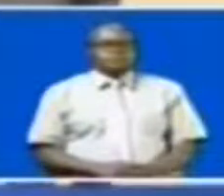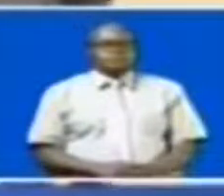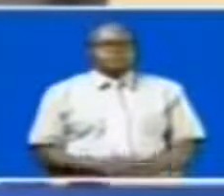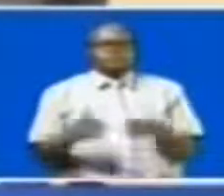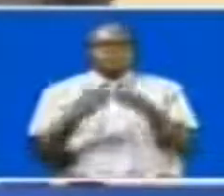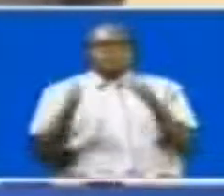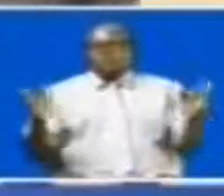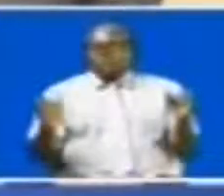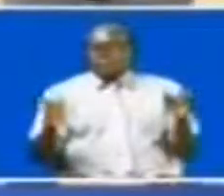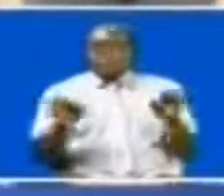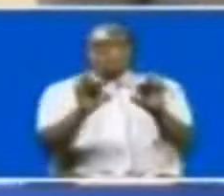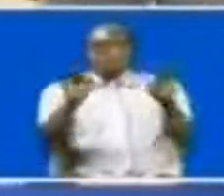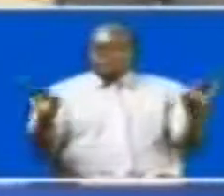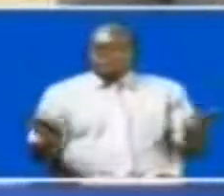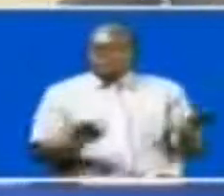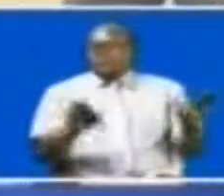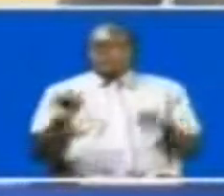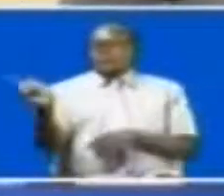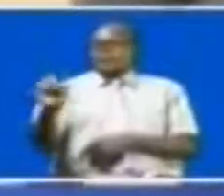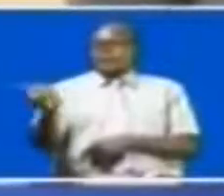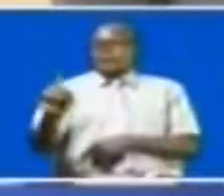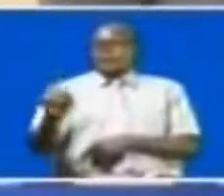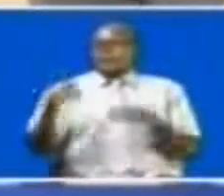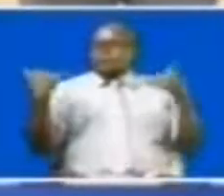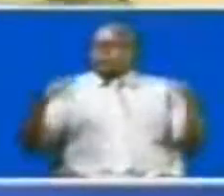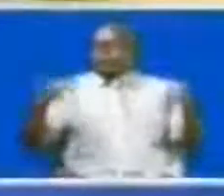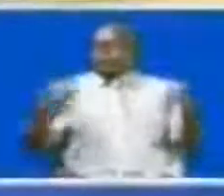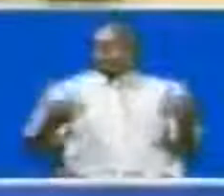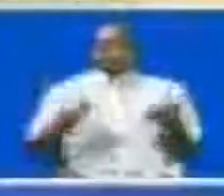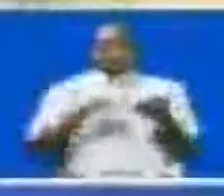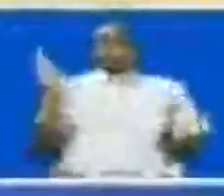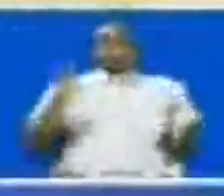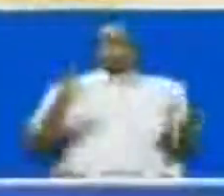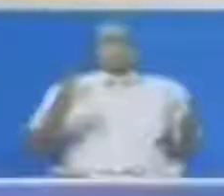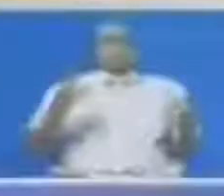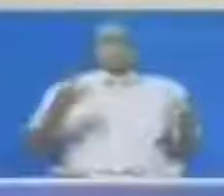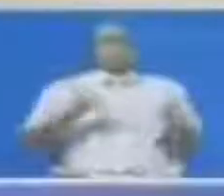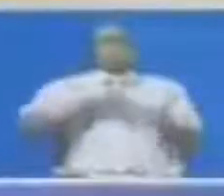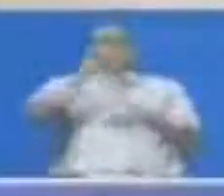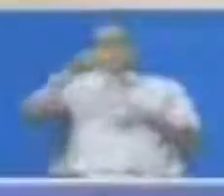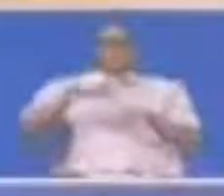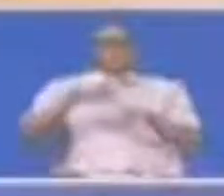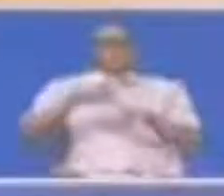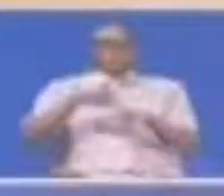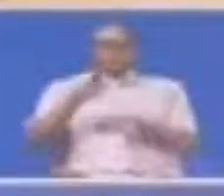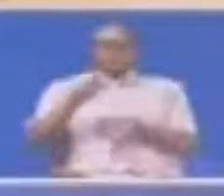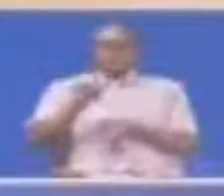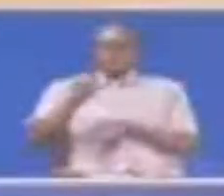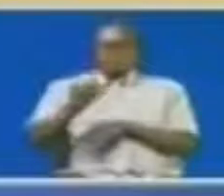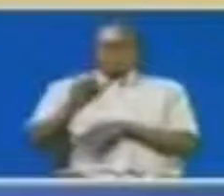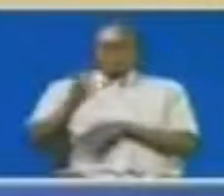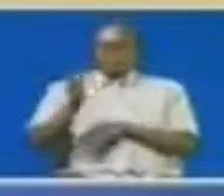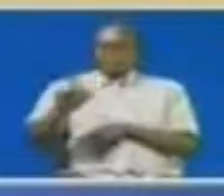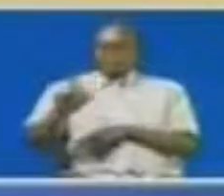An open airfield in Nairobi, Kaloleni area, played host to a number of players from the national netball team on